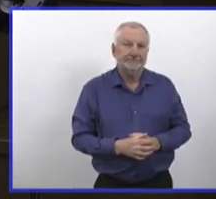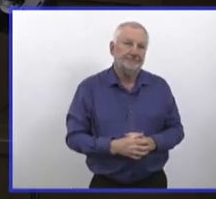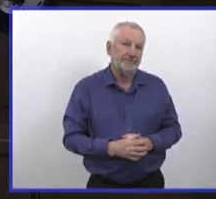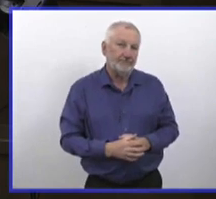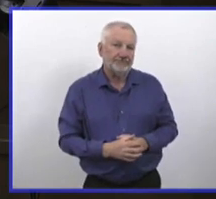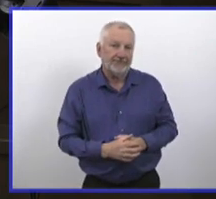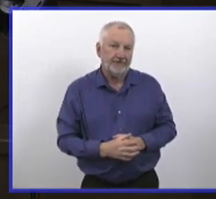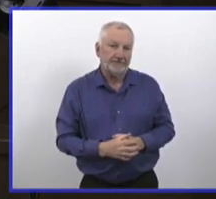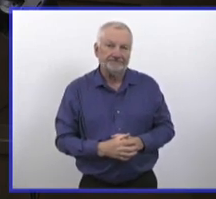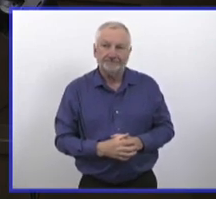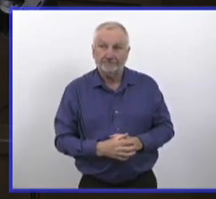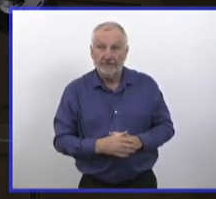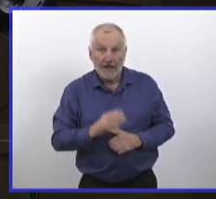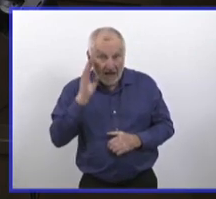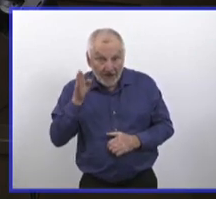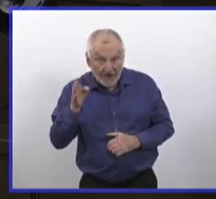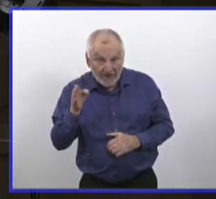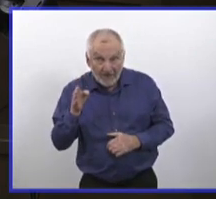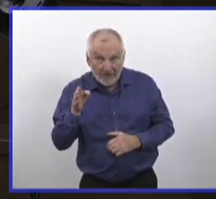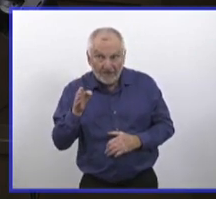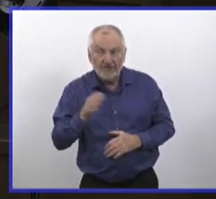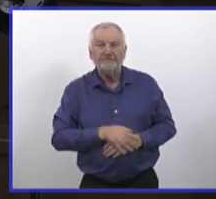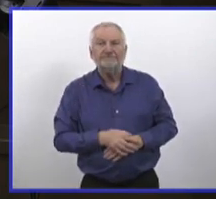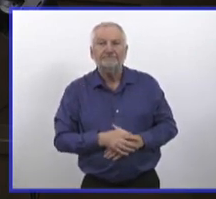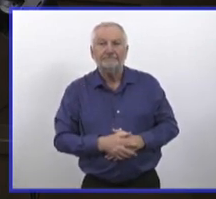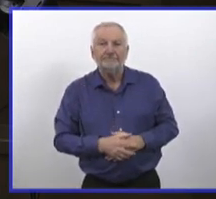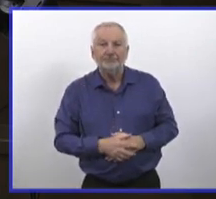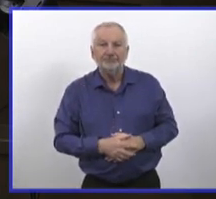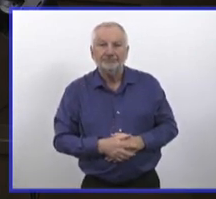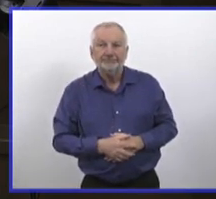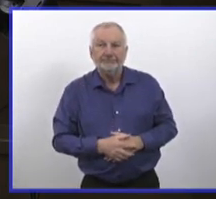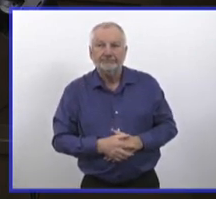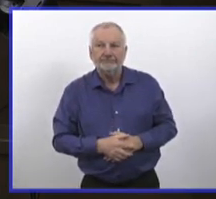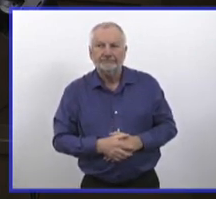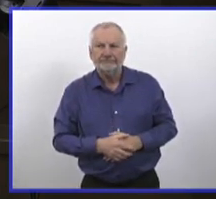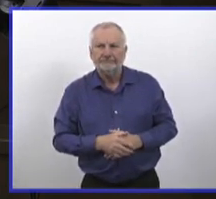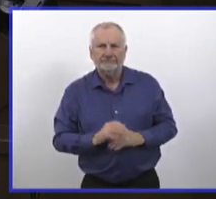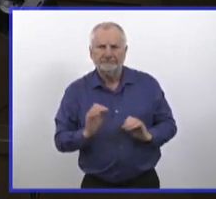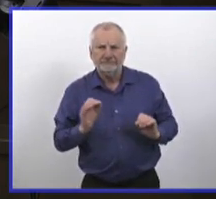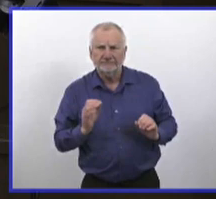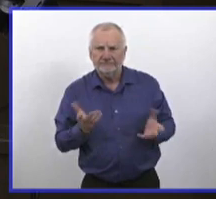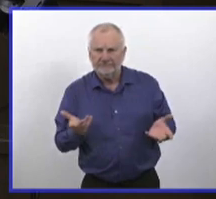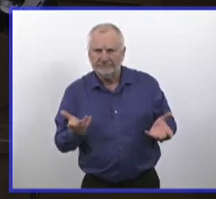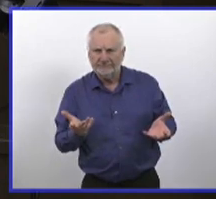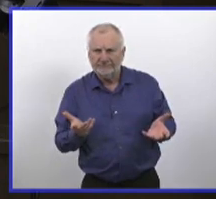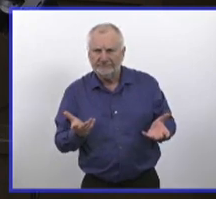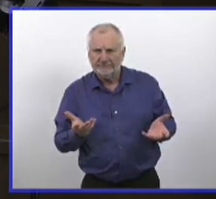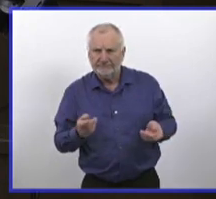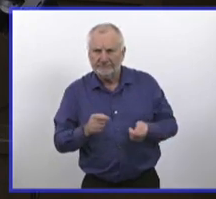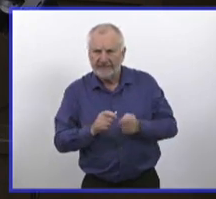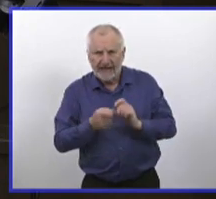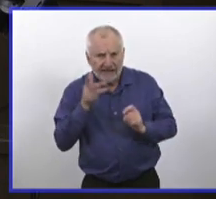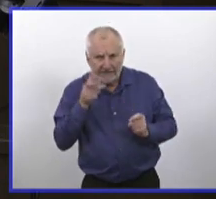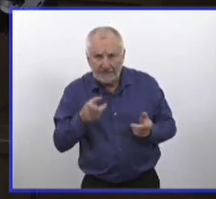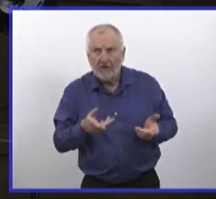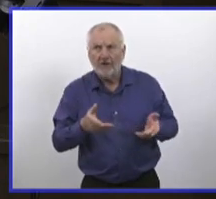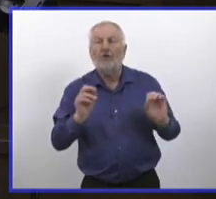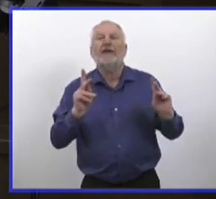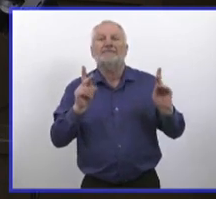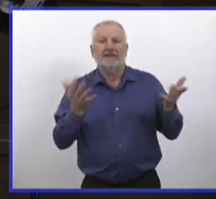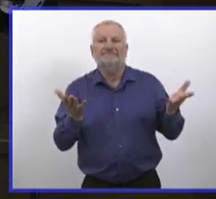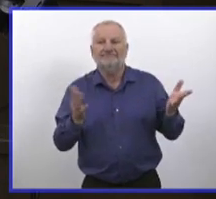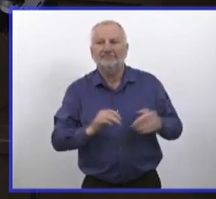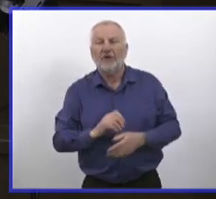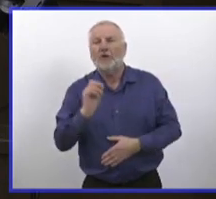Hi, Doctor. I'm going to switch here so I can ensure you hear me. I am receiving some reports of